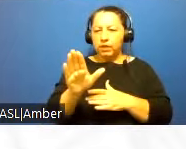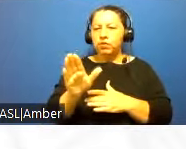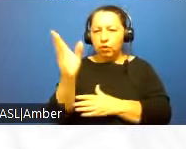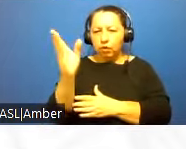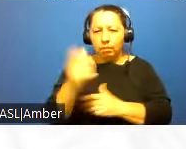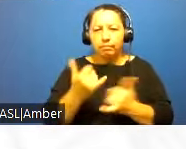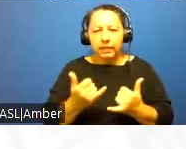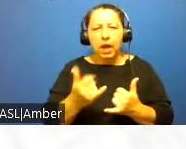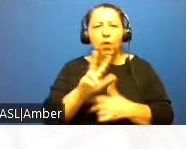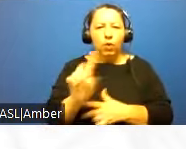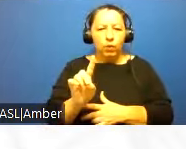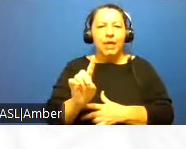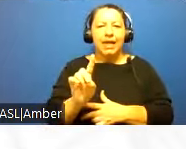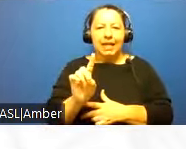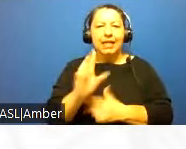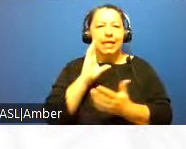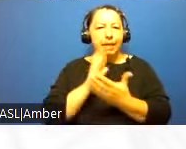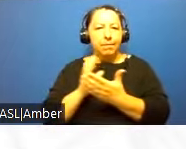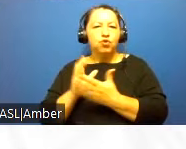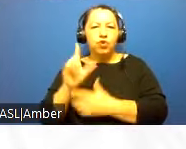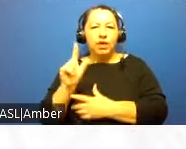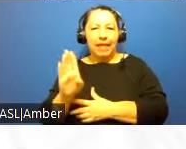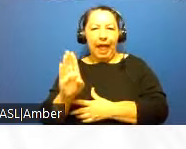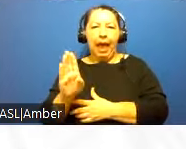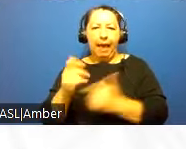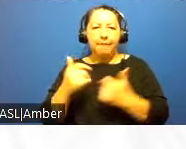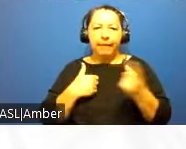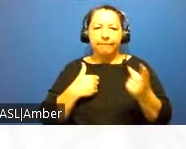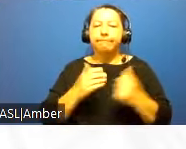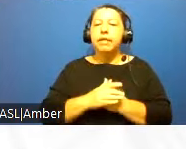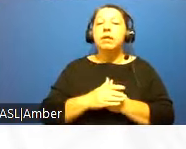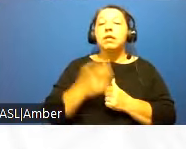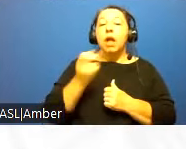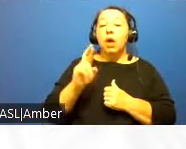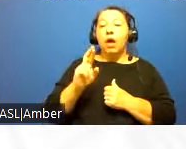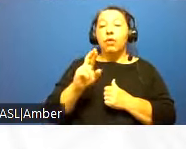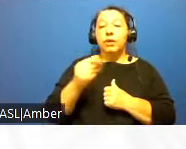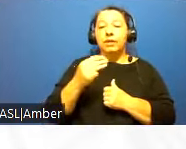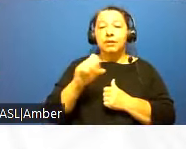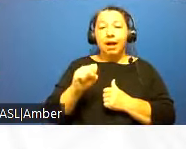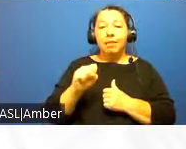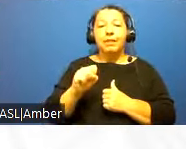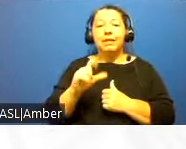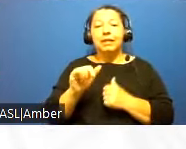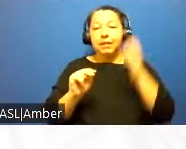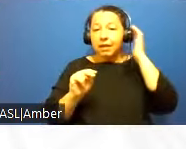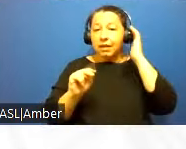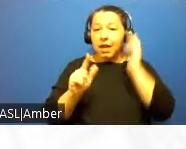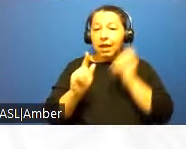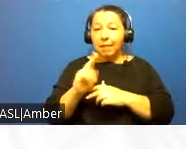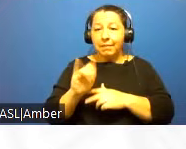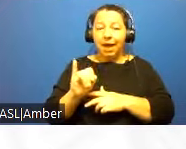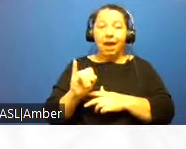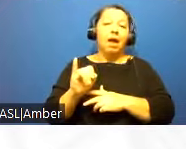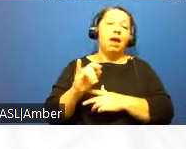her 3D imaging lab. Heather is the Thomas and Lillian Landrum Alumni Professor in the Department of Geography and